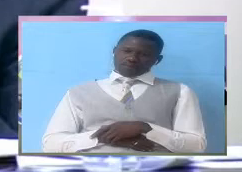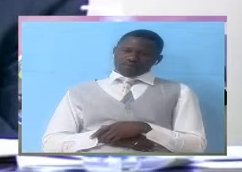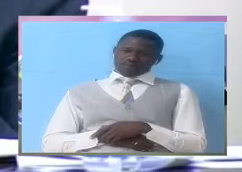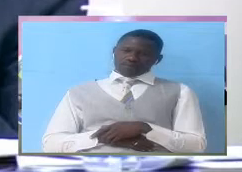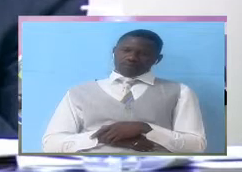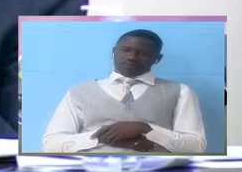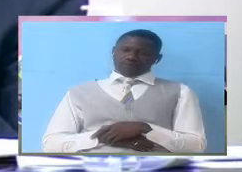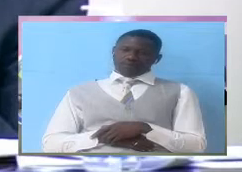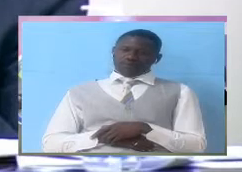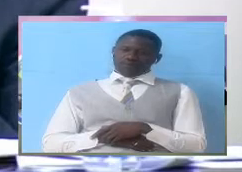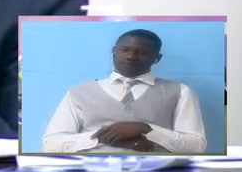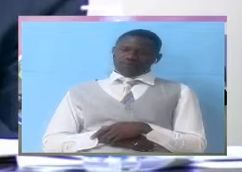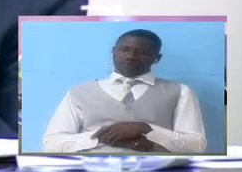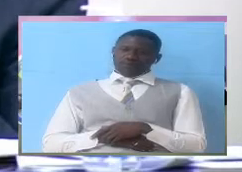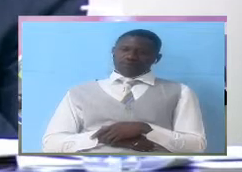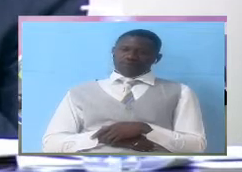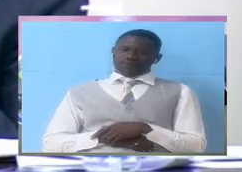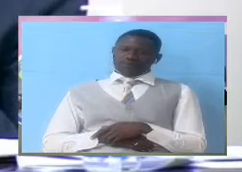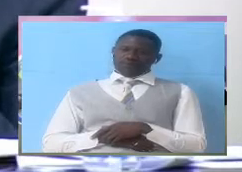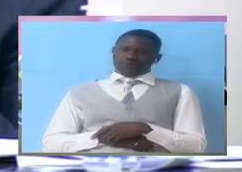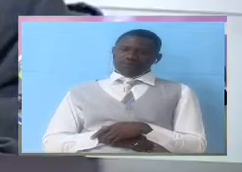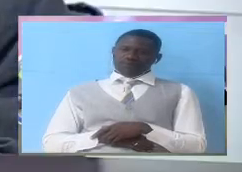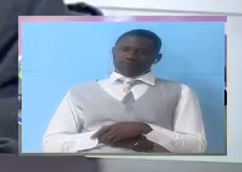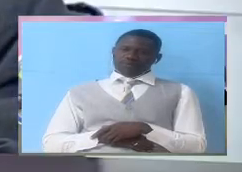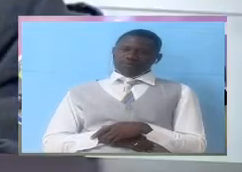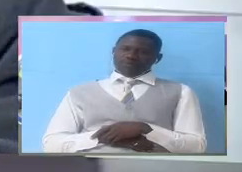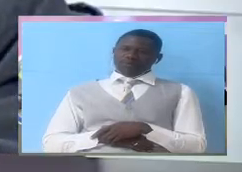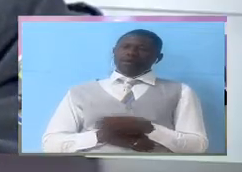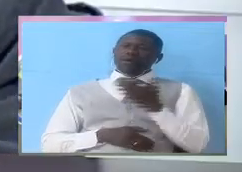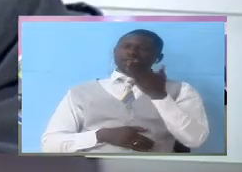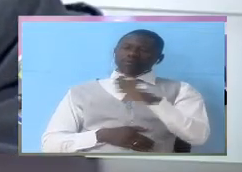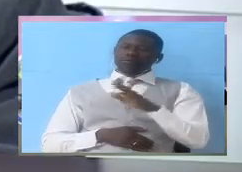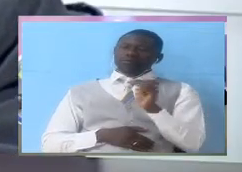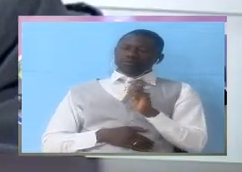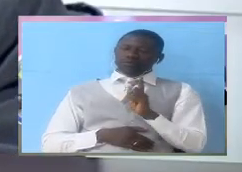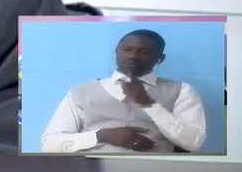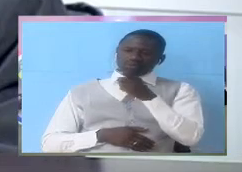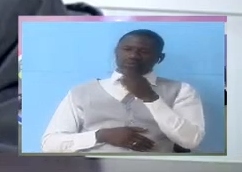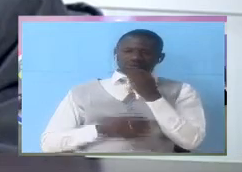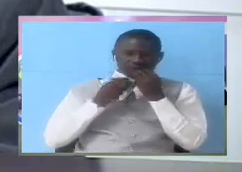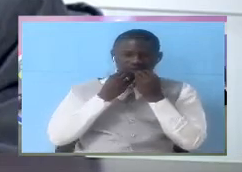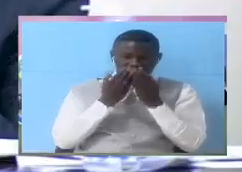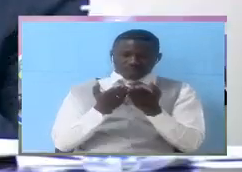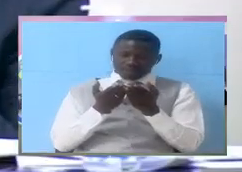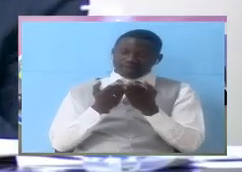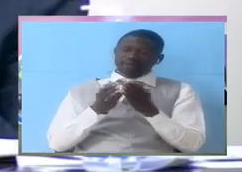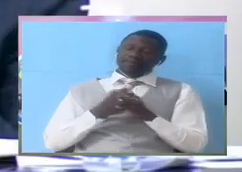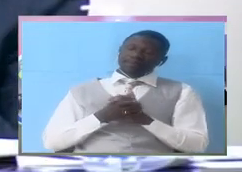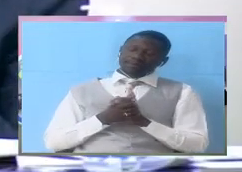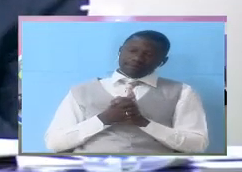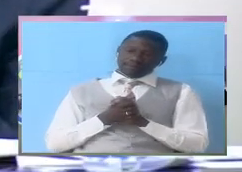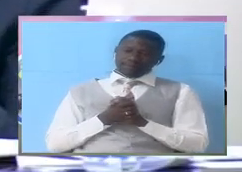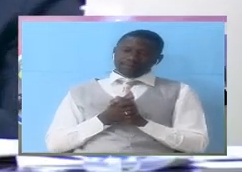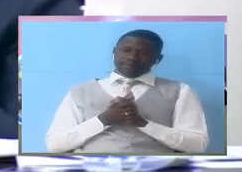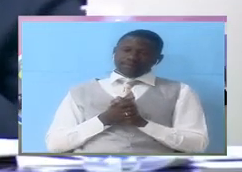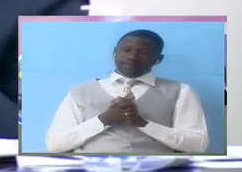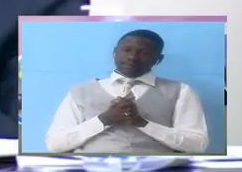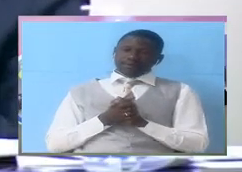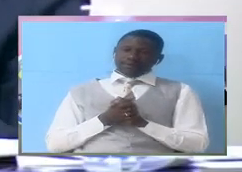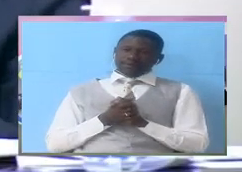sa deggaliga li nga xamne mo fa don dox. From what you have said, yow comme li nga wax,